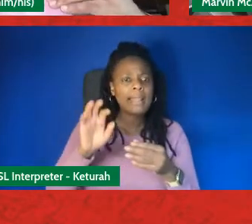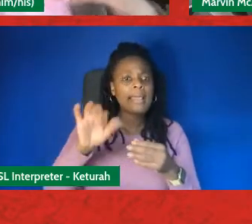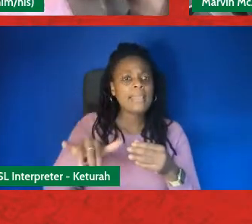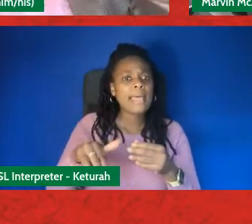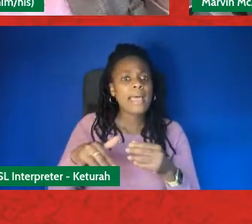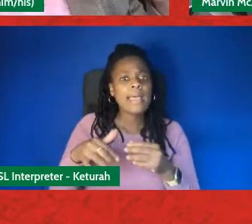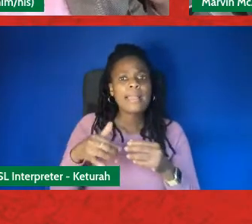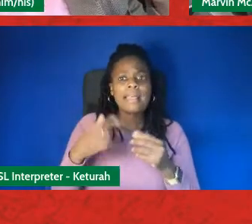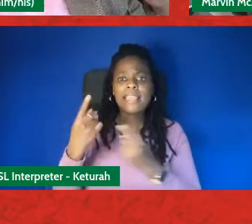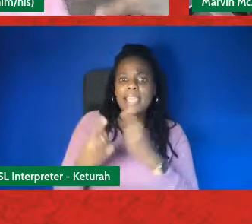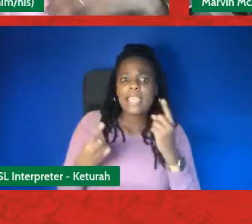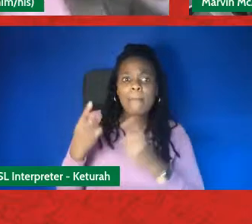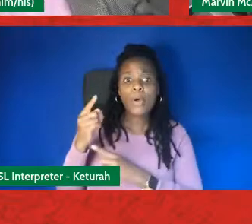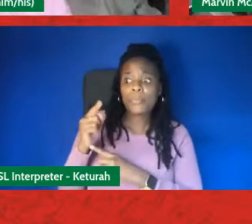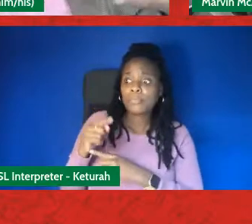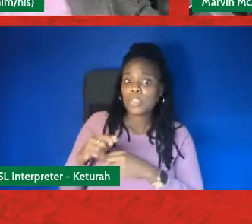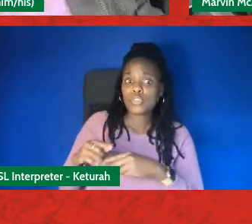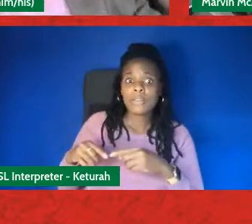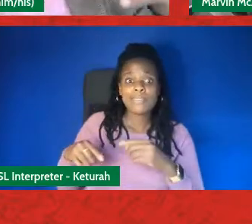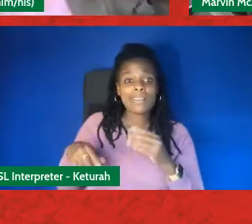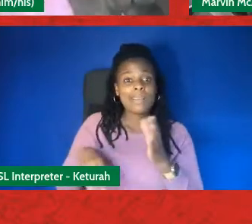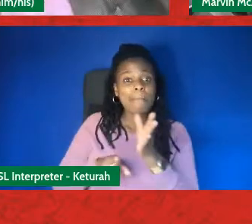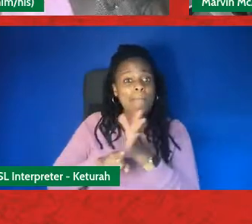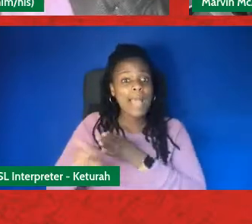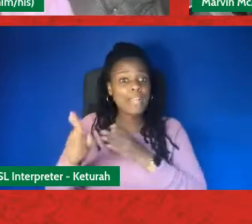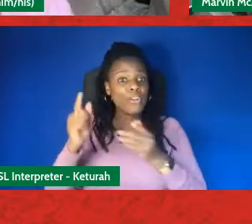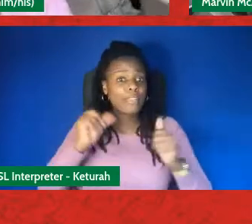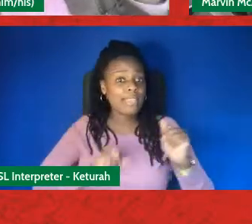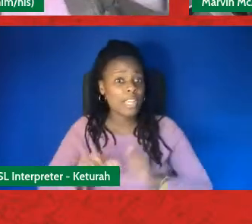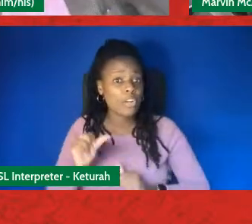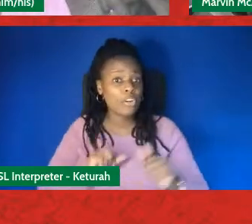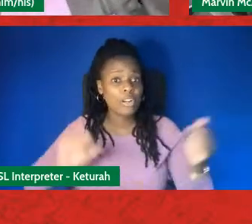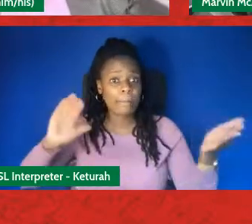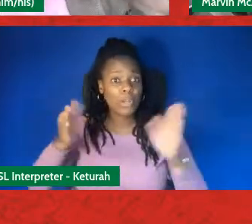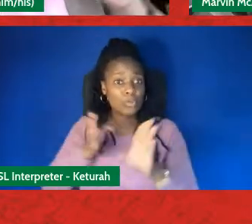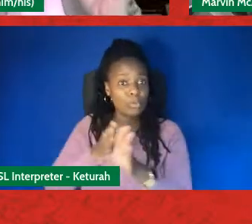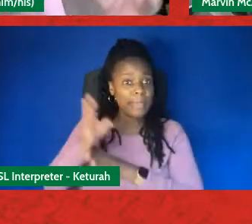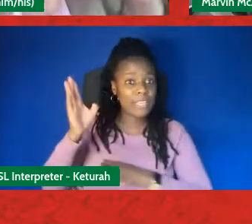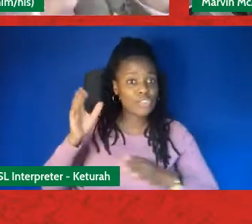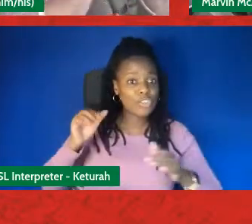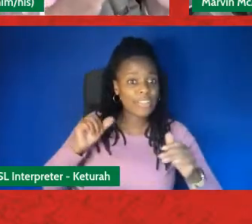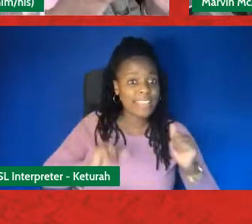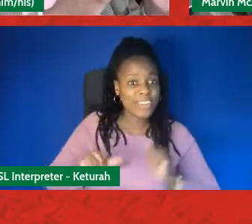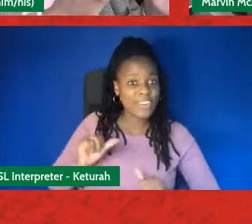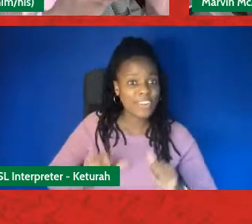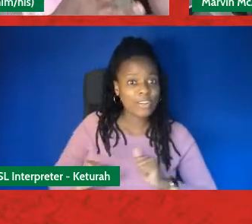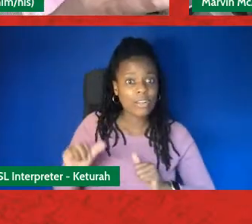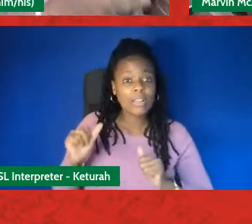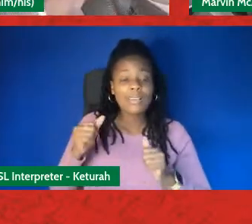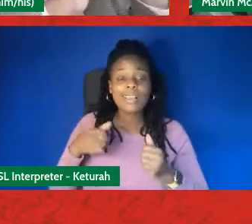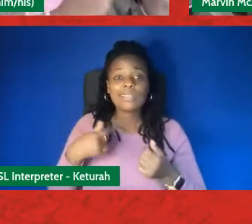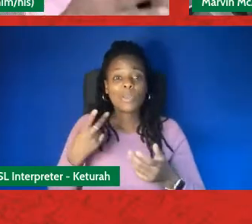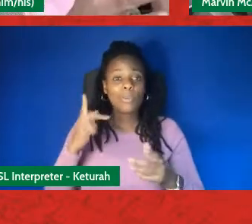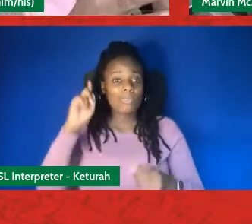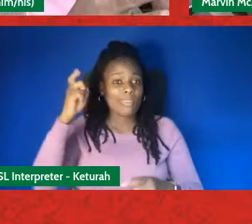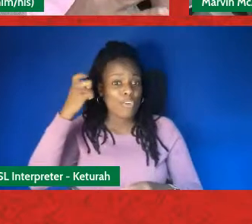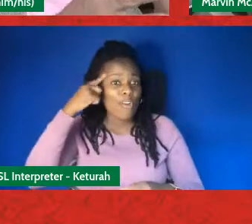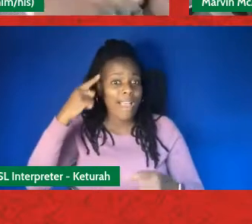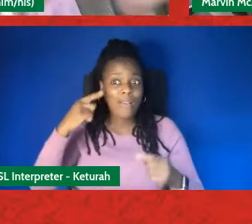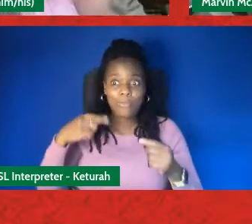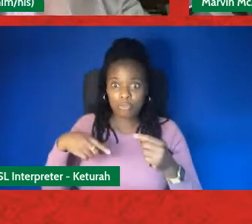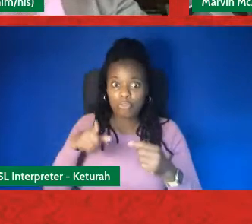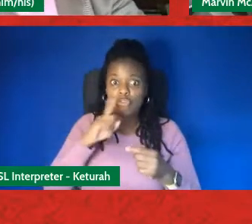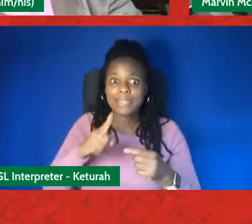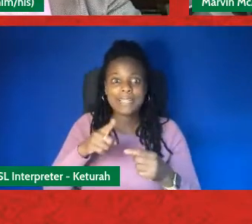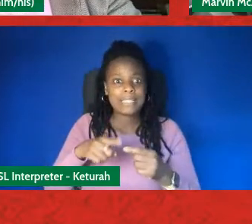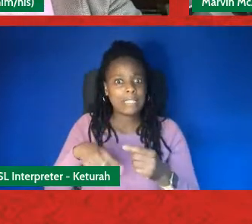theater as opposed to major theater comes out of the English theater, where the idea is the crown decides these are the major theaters and they get the patent, but